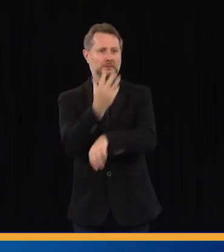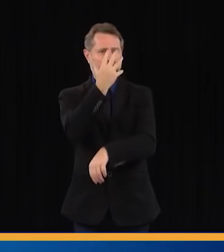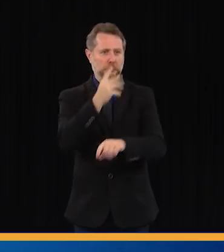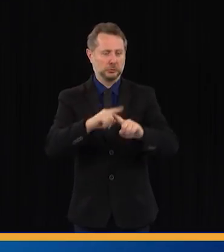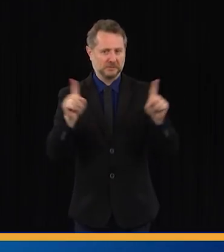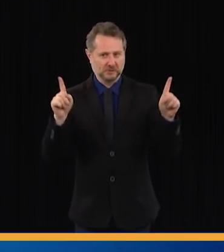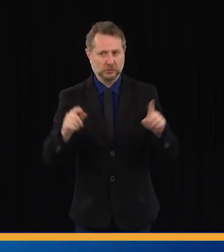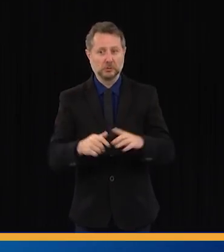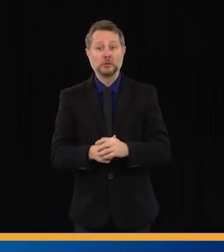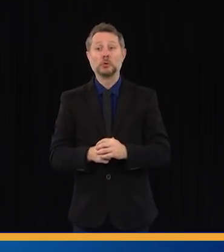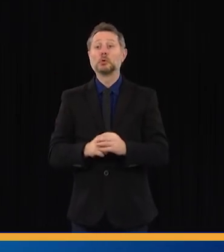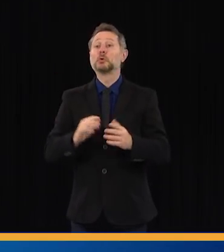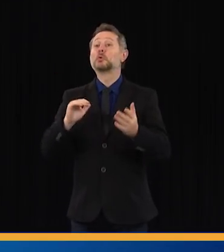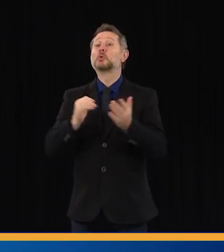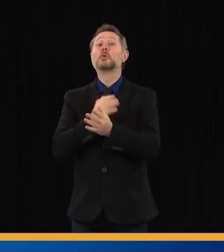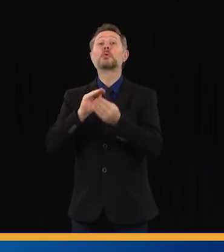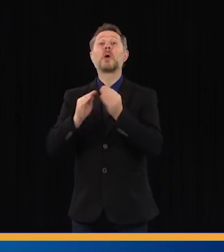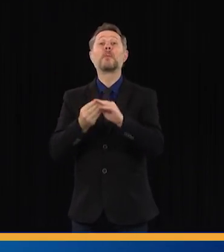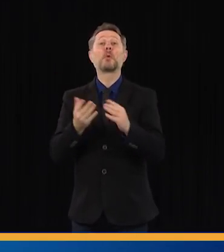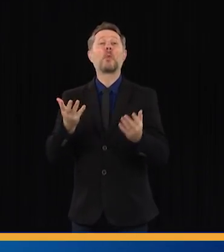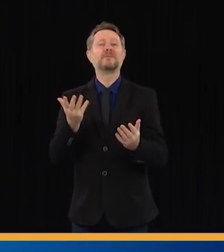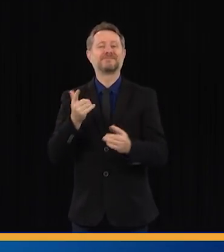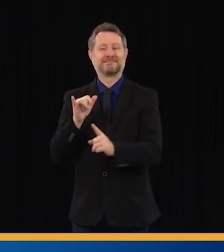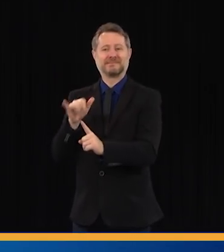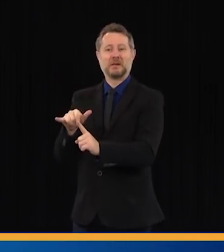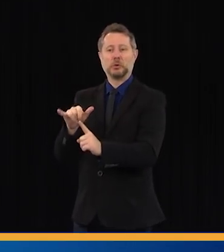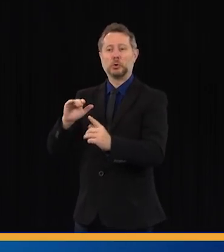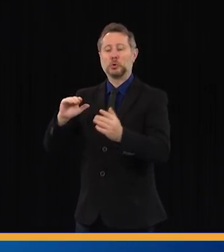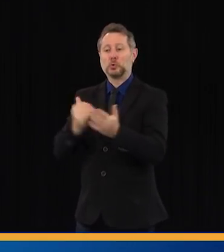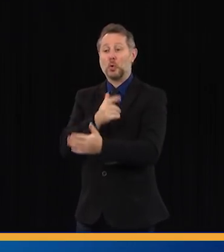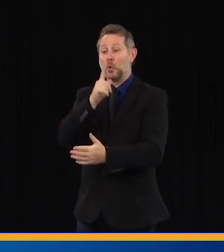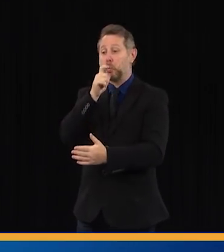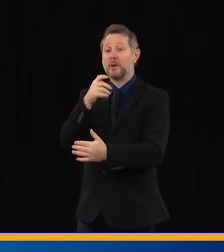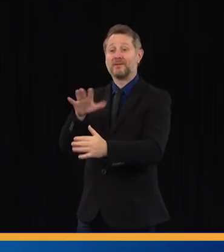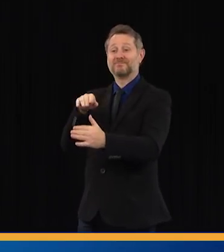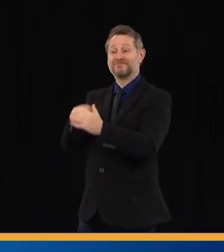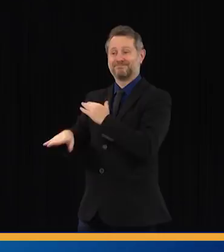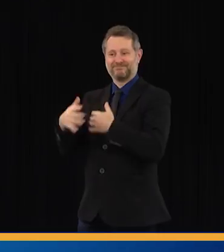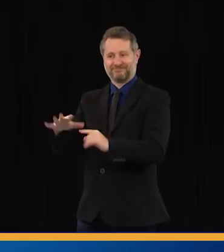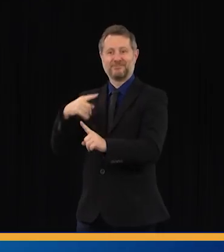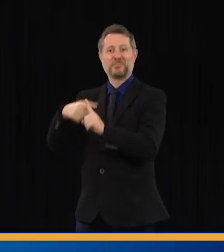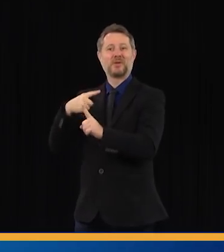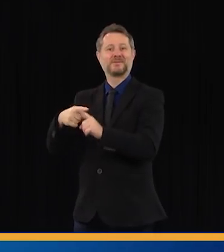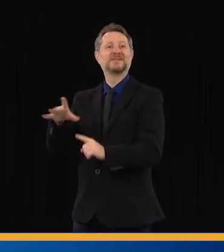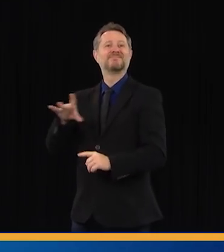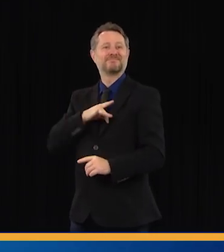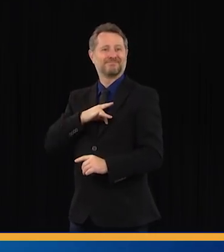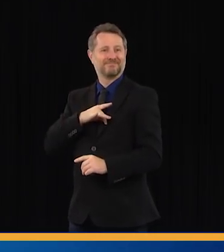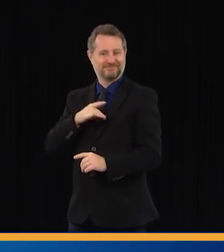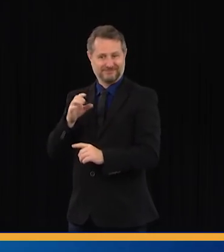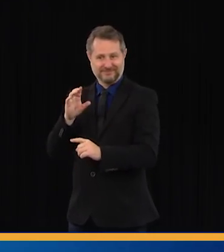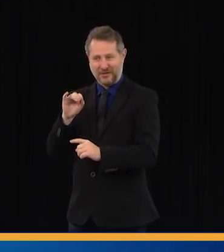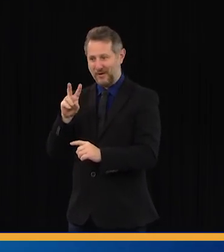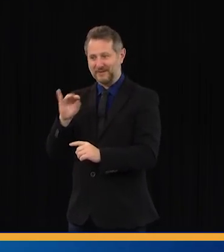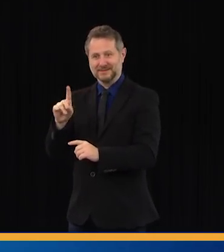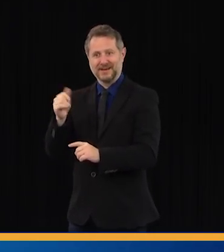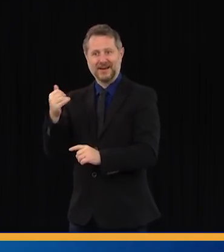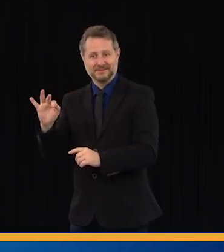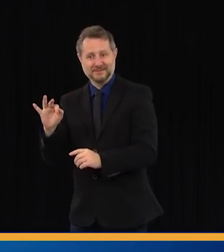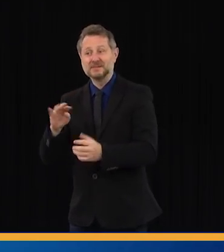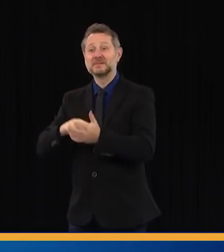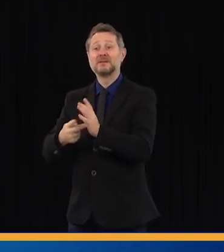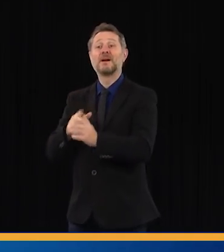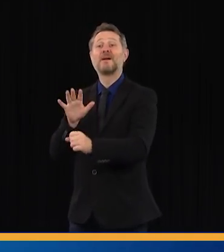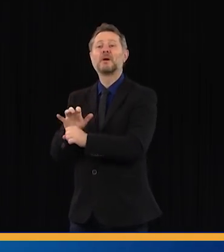of new COVID hospitalizations to date. This is how many